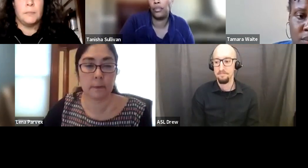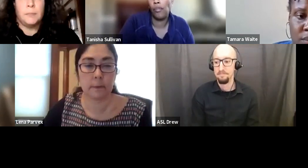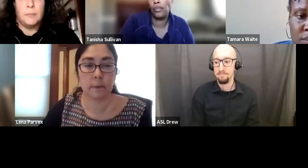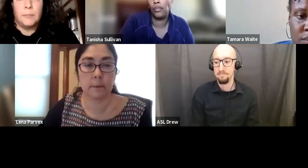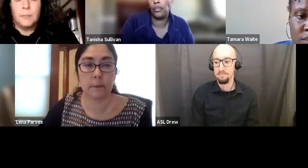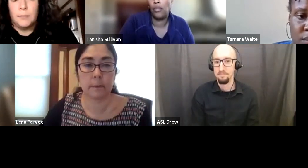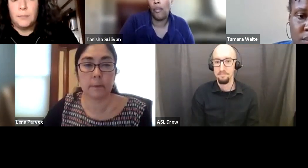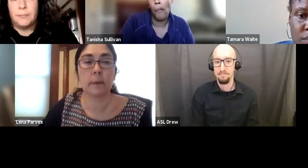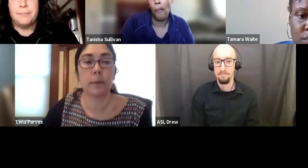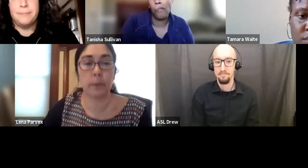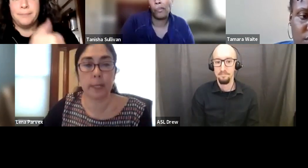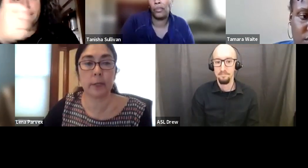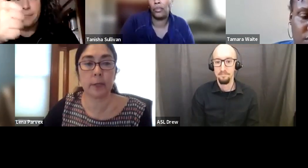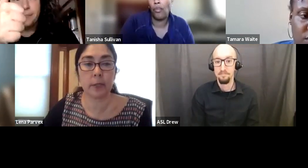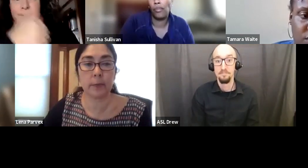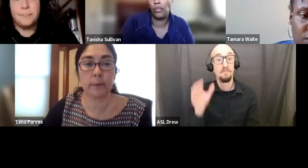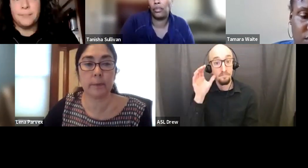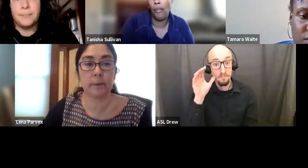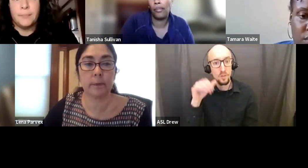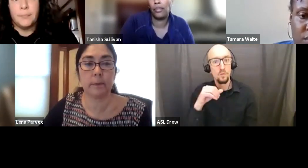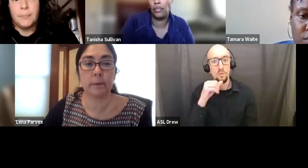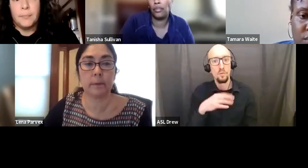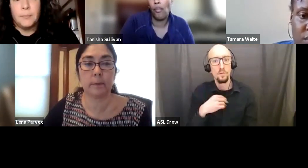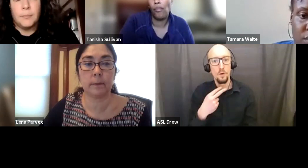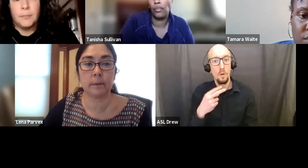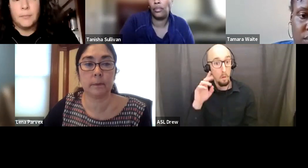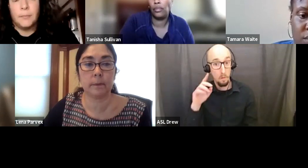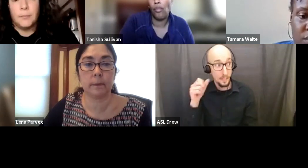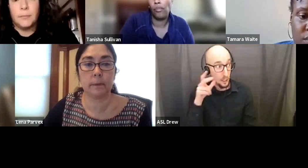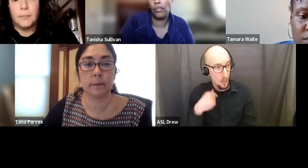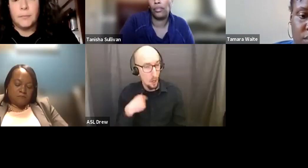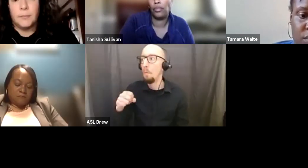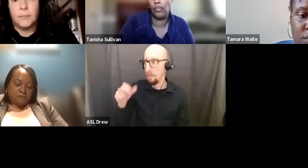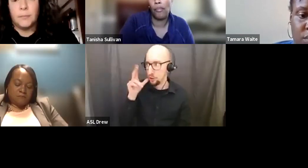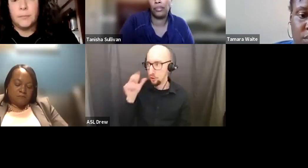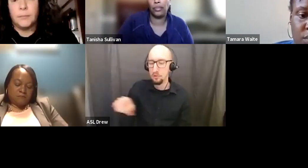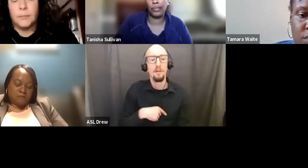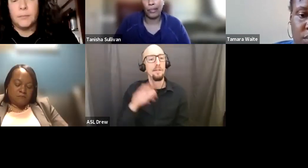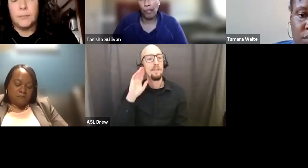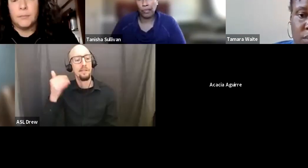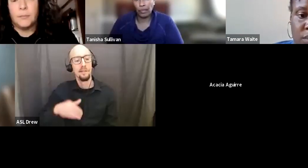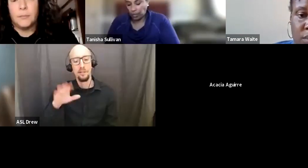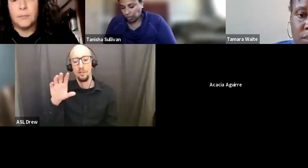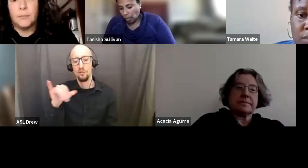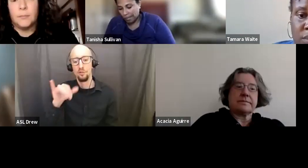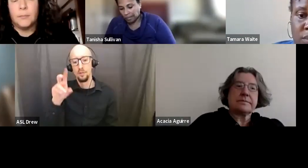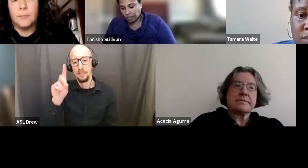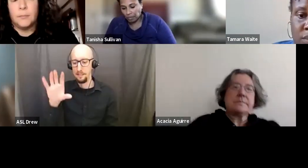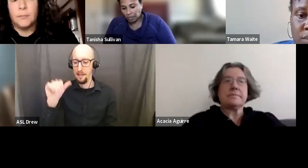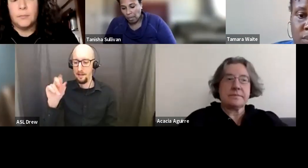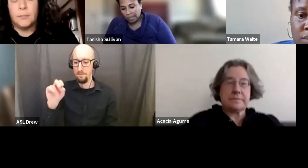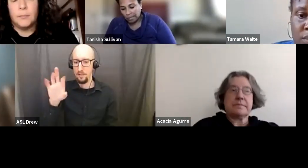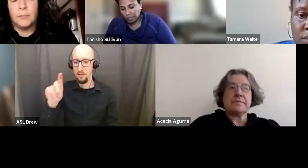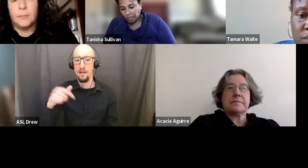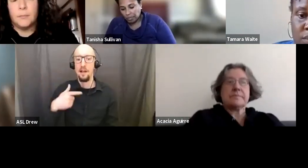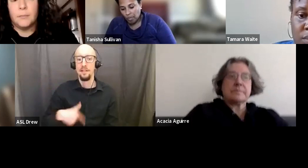Please let me know if you can hear me. We can hear you, thank you. Oh, thank you. Hello, my name is Julie Canfield. I live in Roslindale. I'm